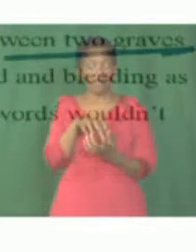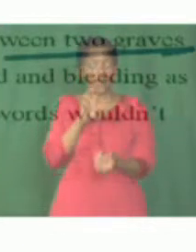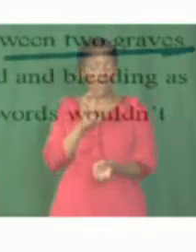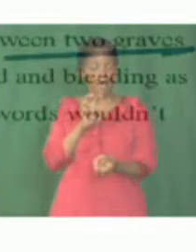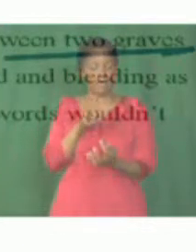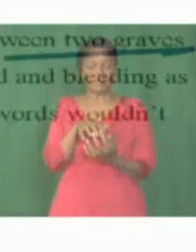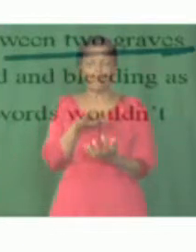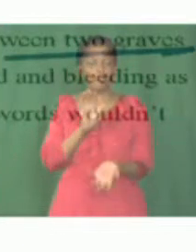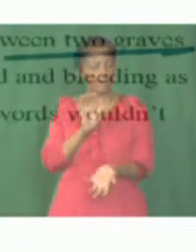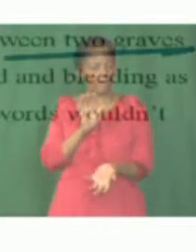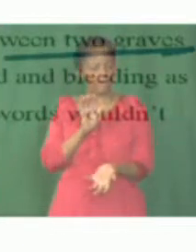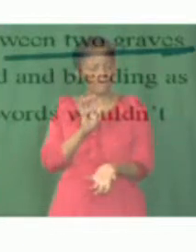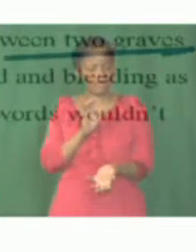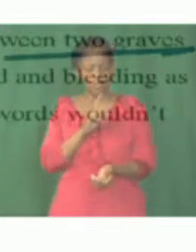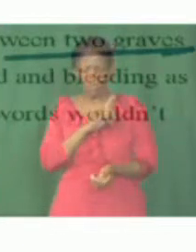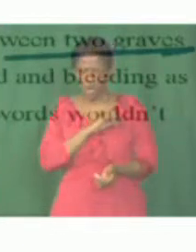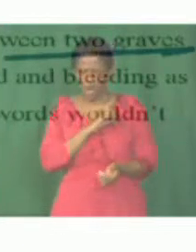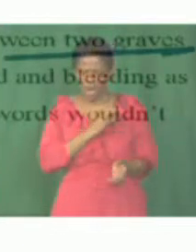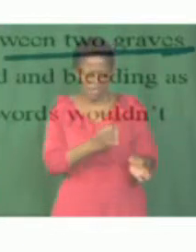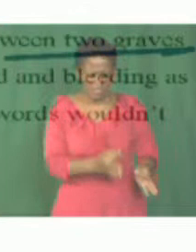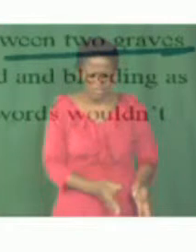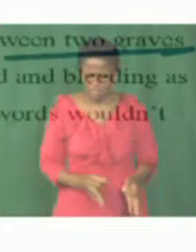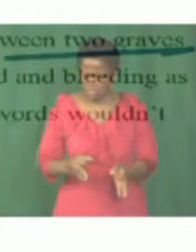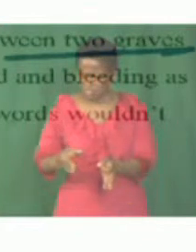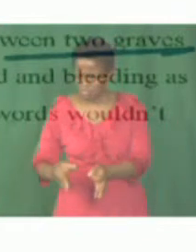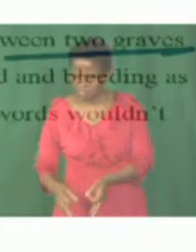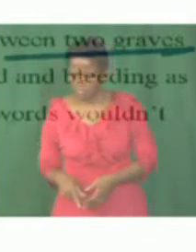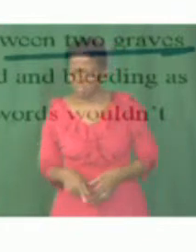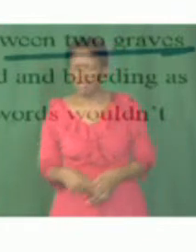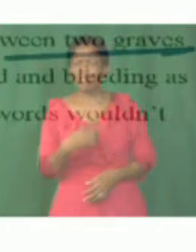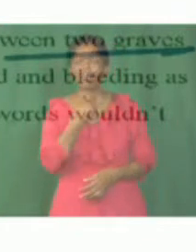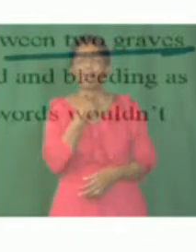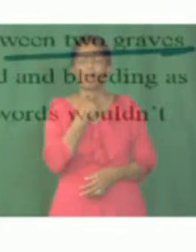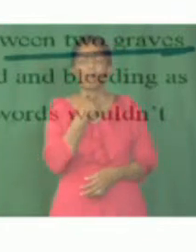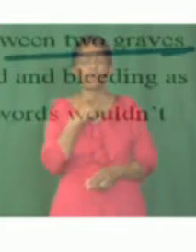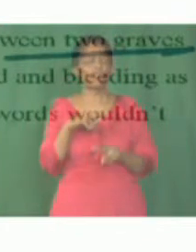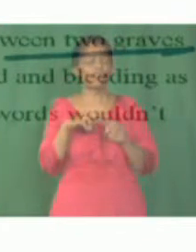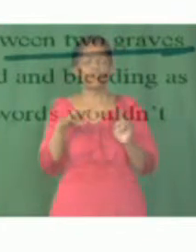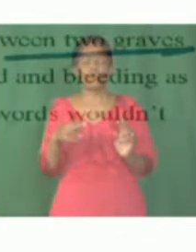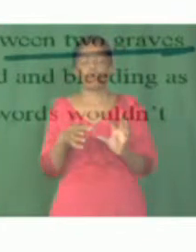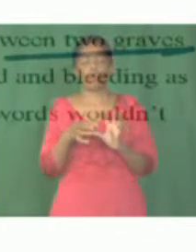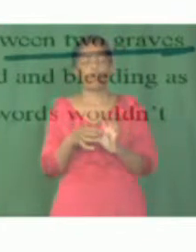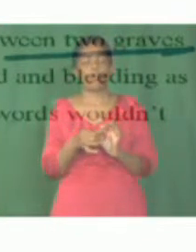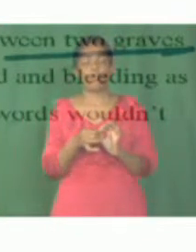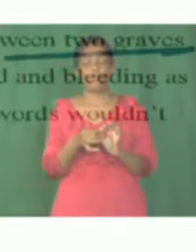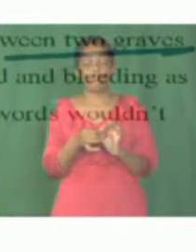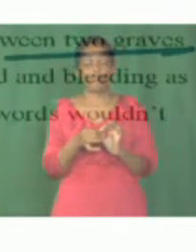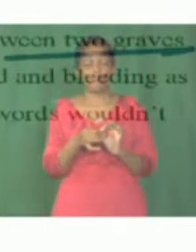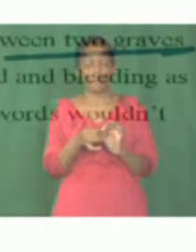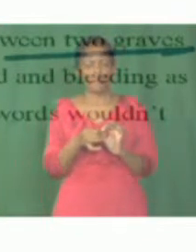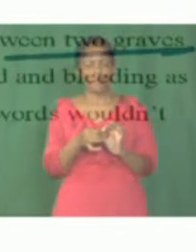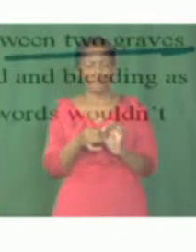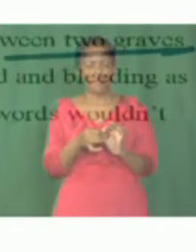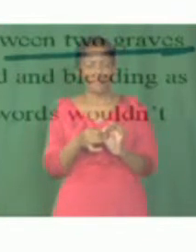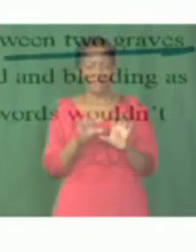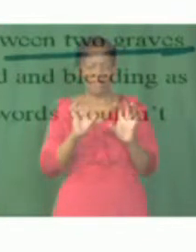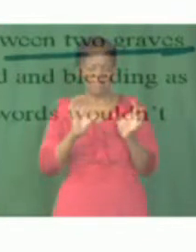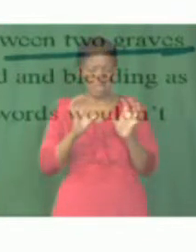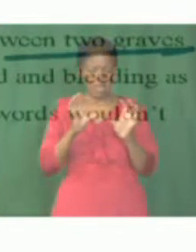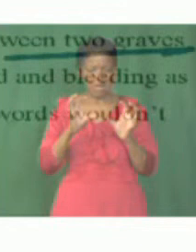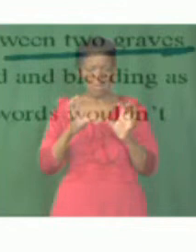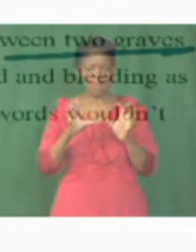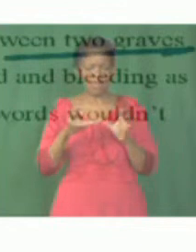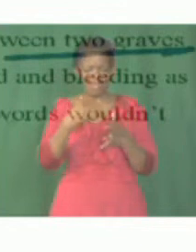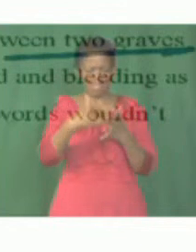lying between those two graves at the Nhlangano Symmetry, with their buttocks bruised, bleeding, as